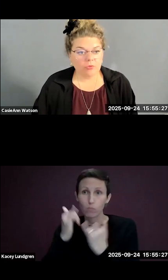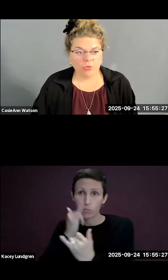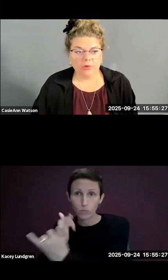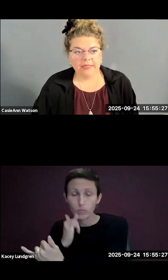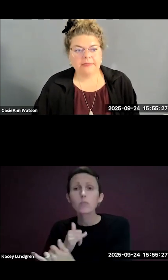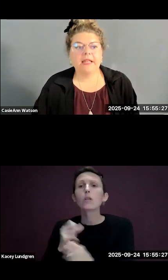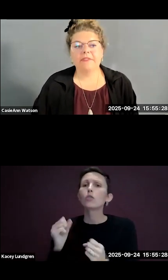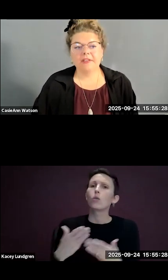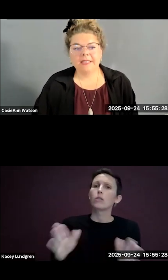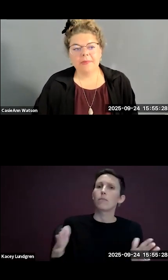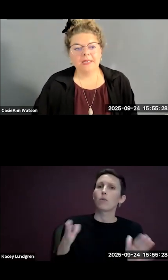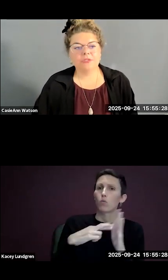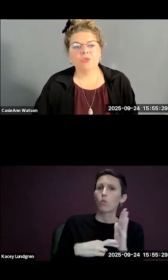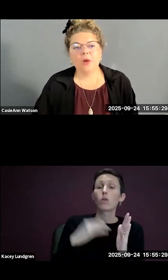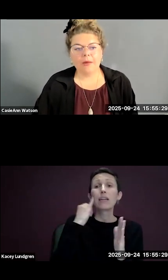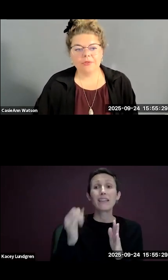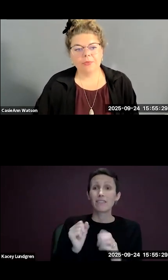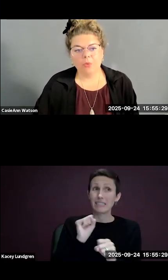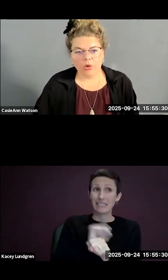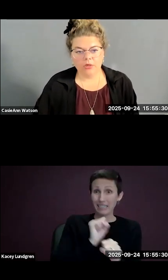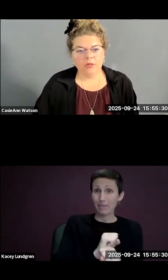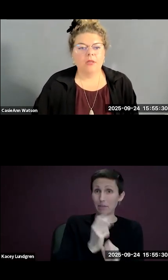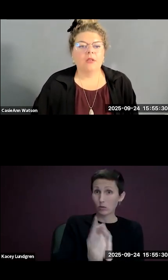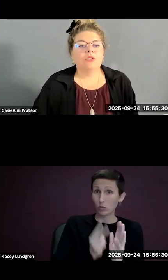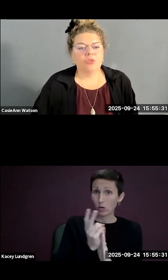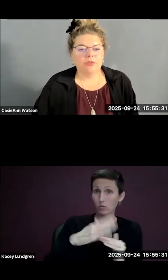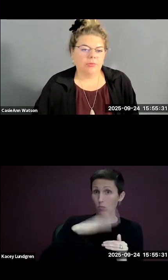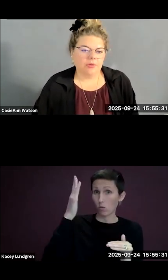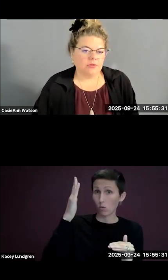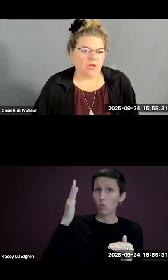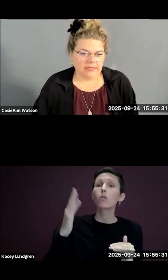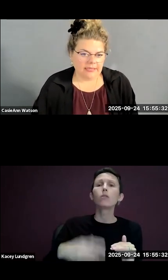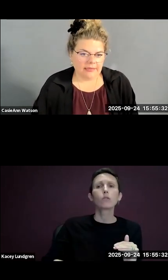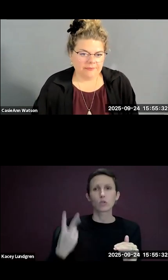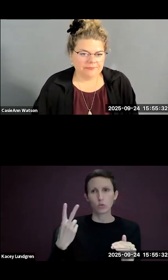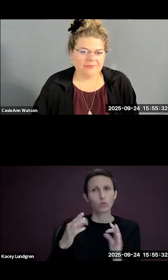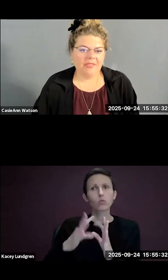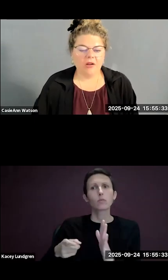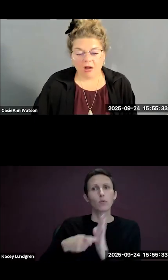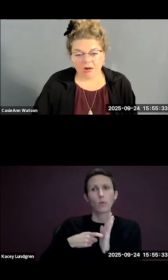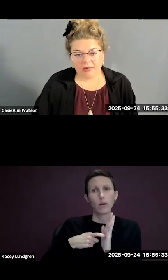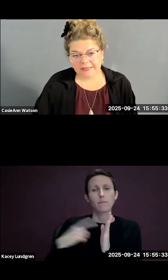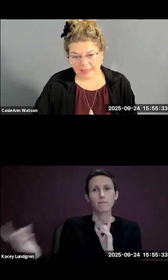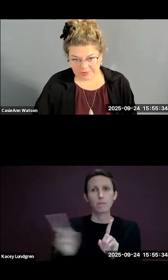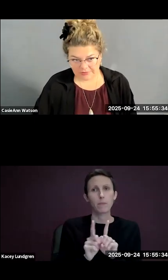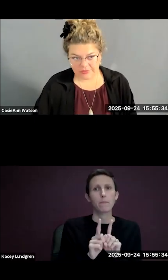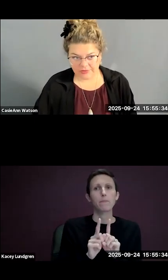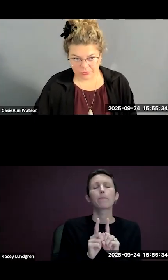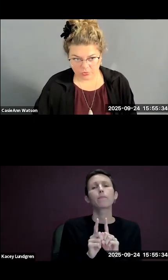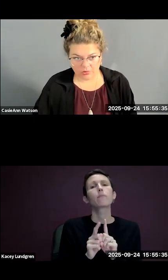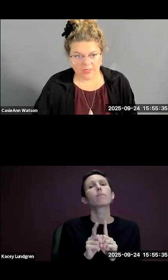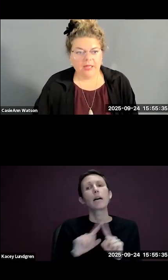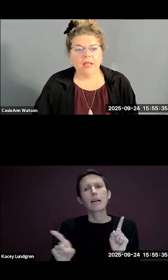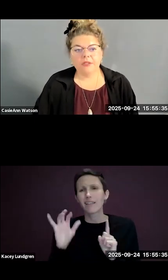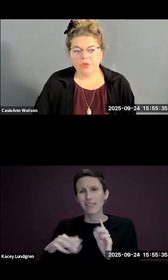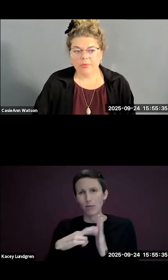the general rule is that if an assignment is 2 hours or more, 2 interpreters are needed. There are exceptions to